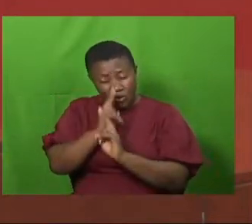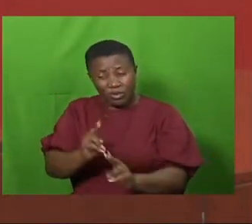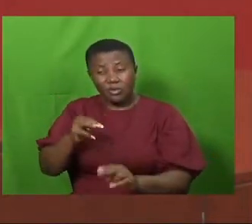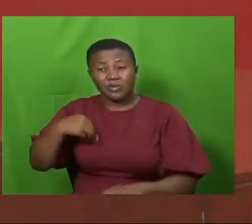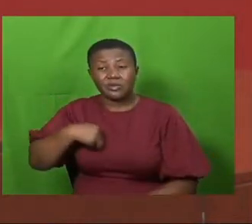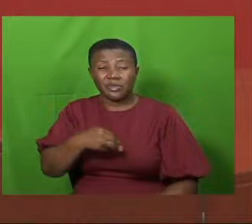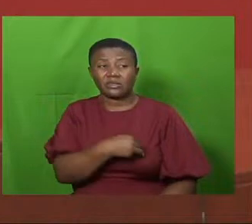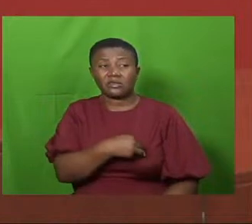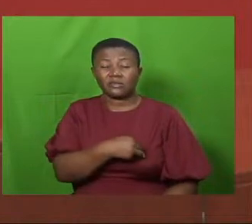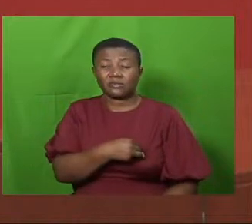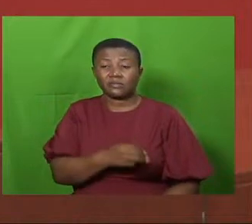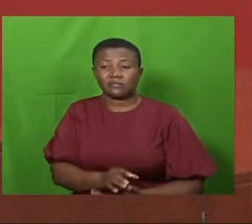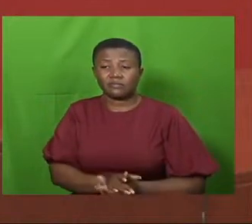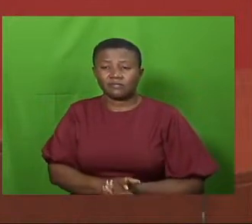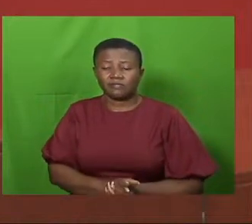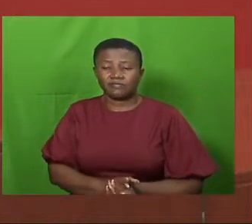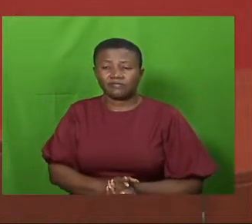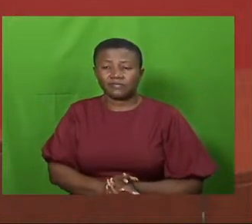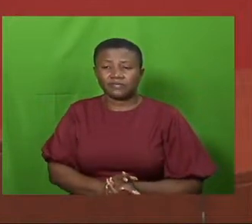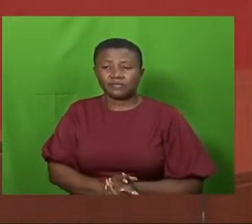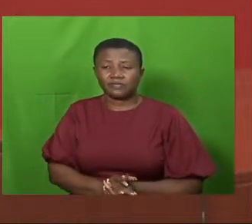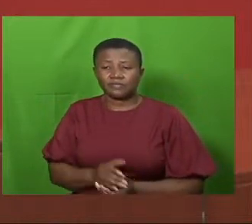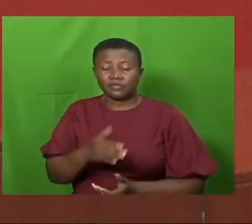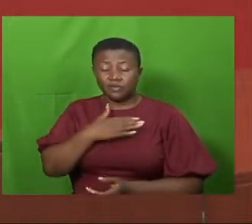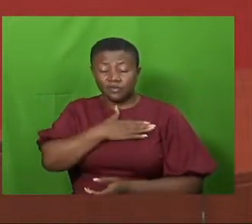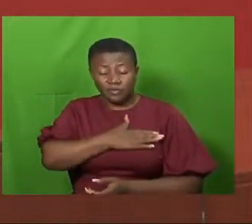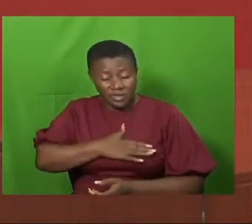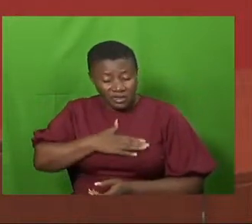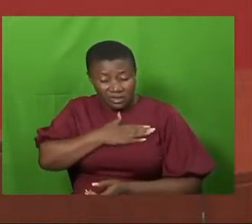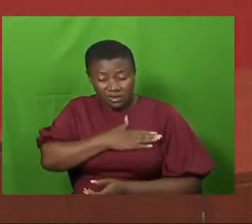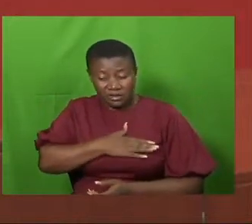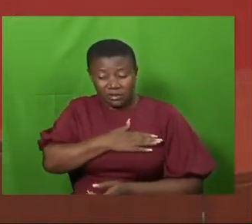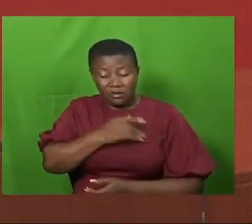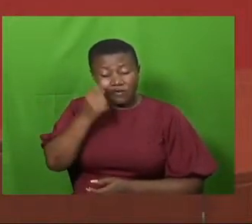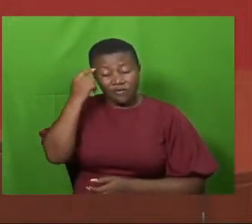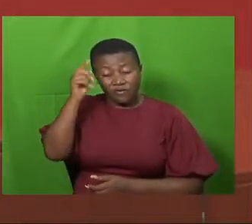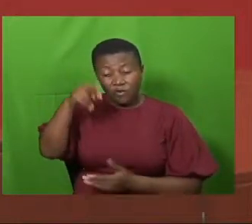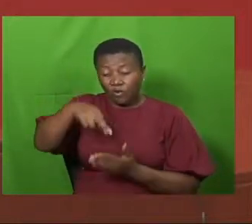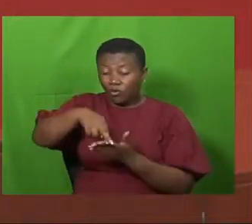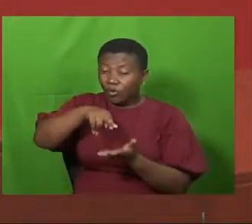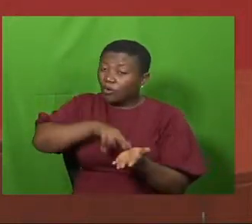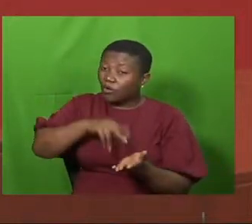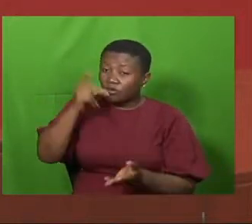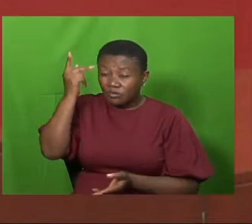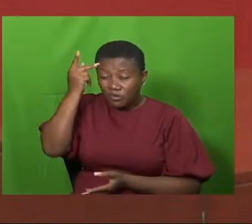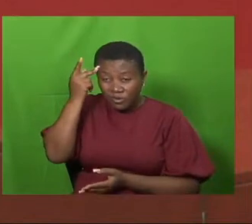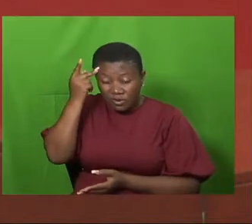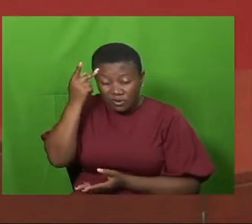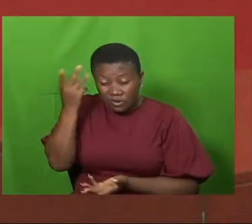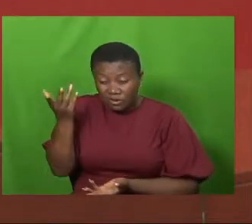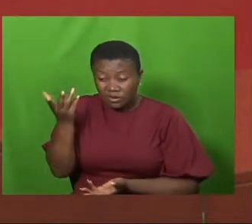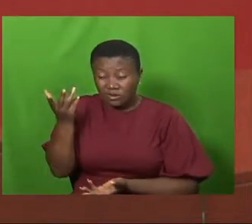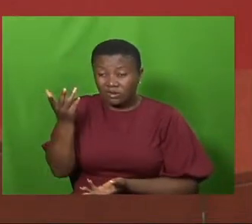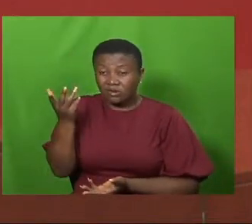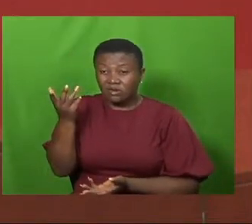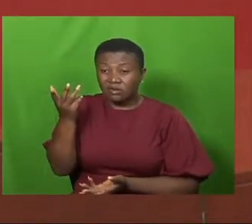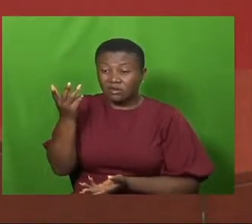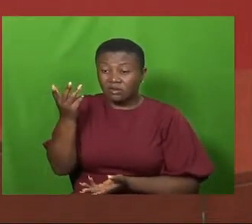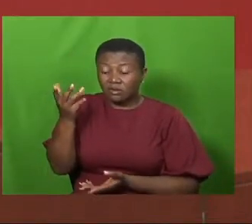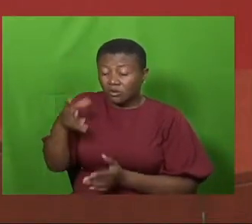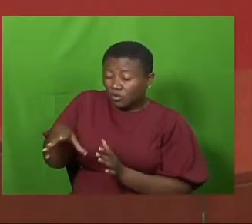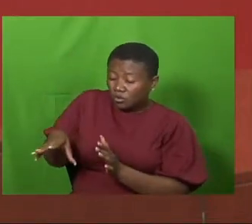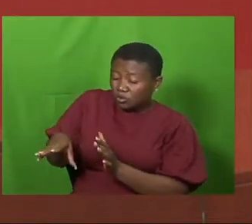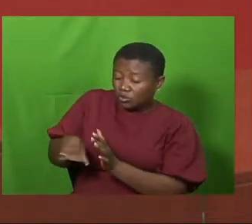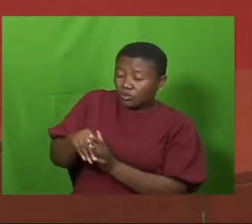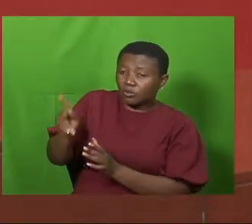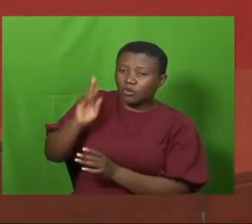members, please, for the purposes of records, the Hansard will capture what he has.